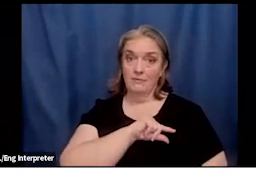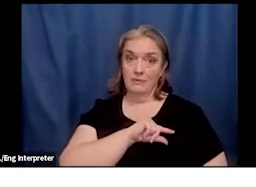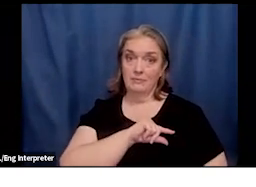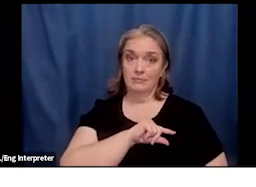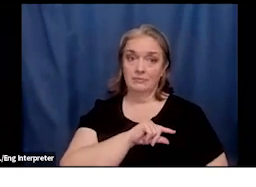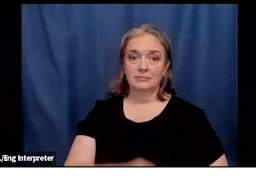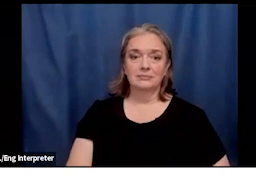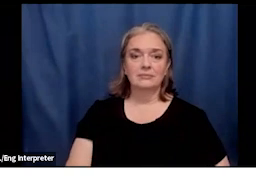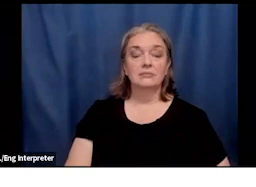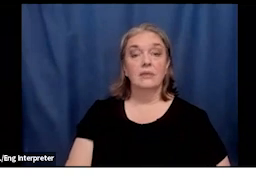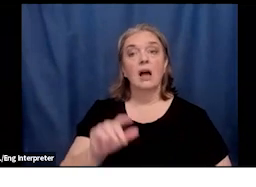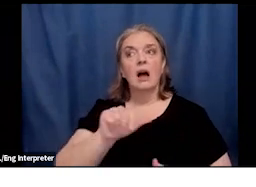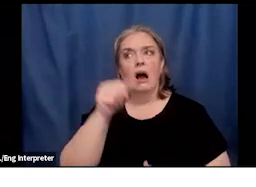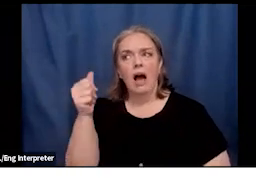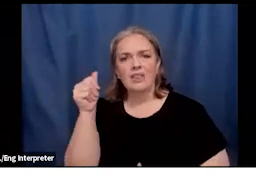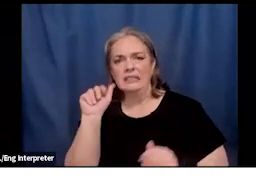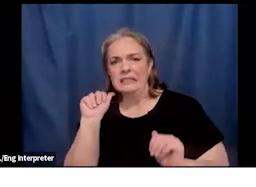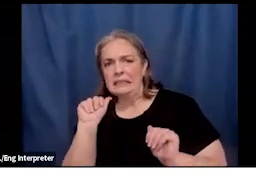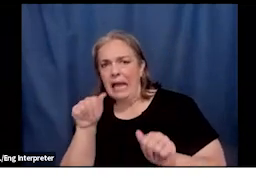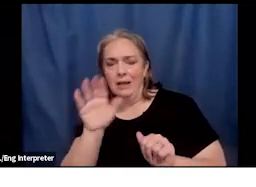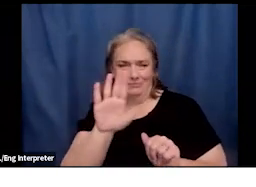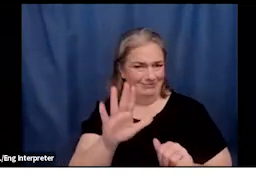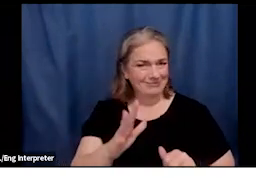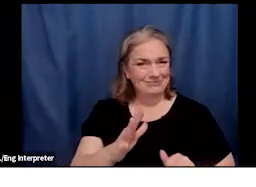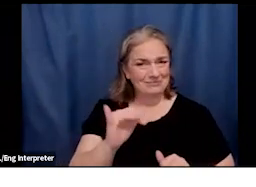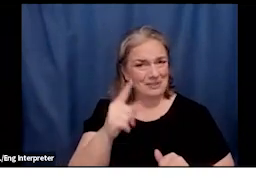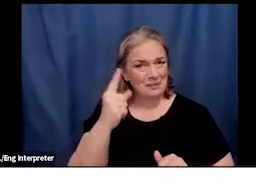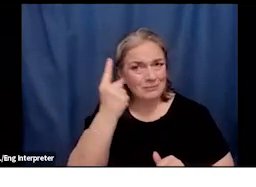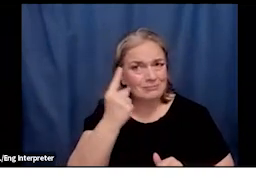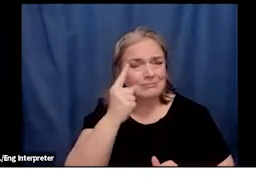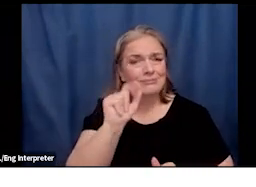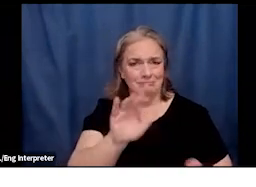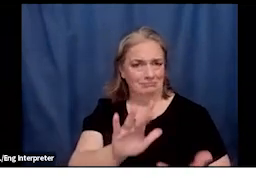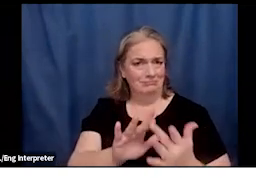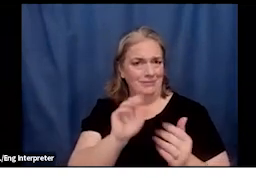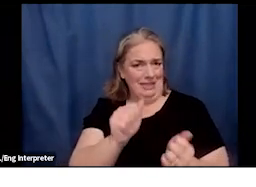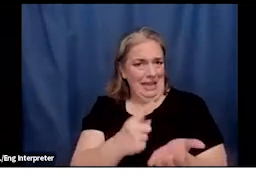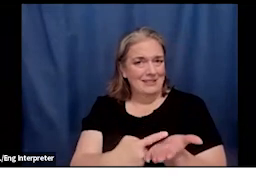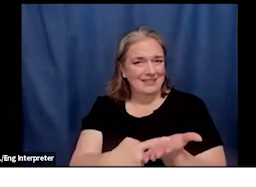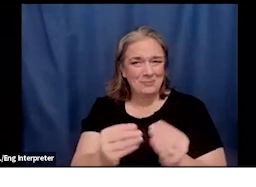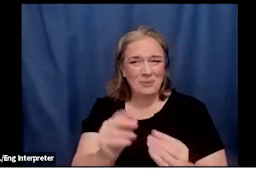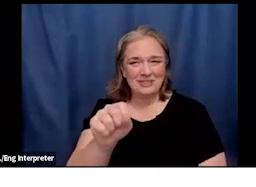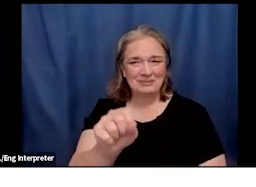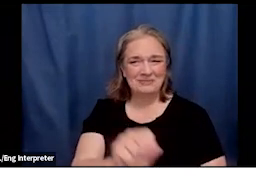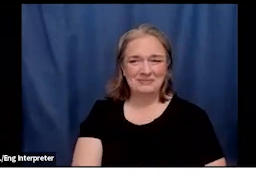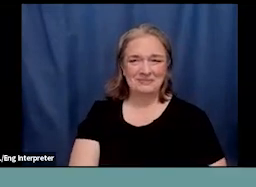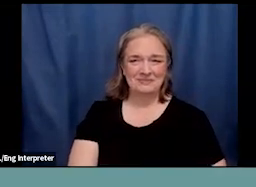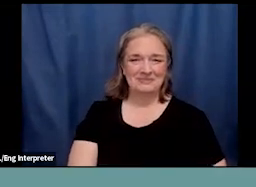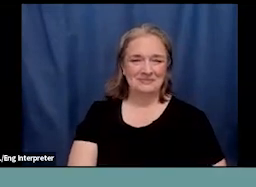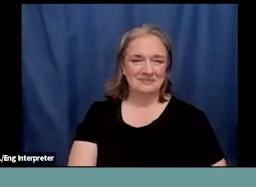it is not an exclusive list. So something if you have questions about later, we can definitely talk more on.